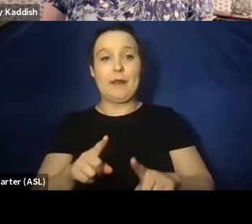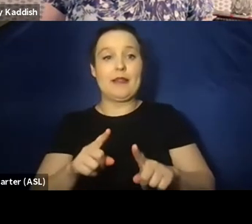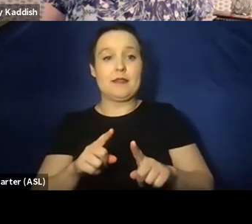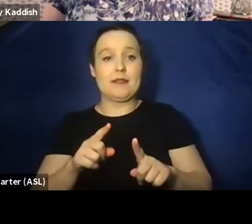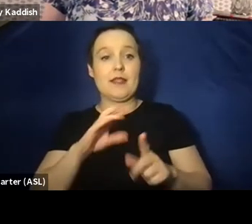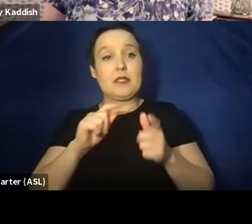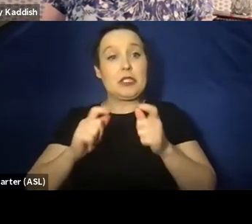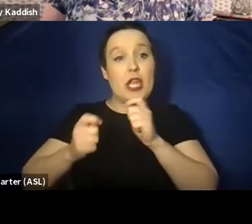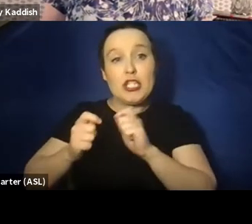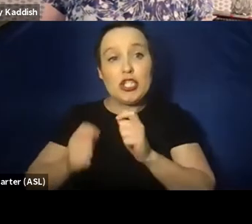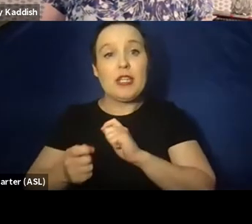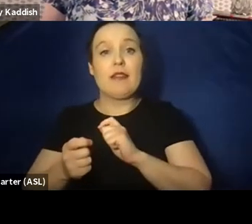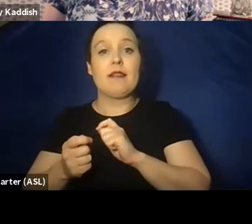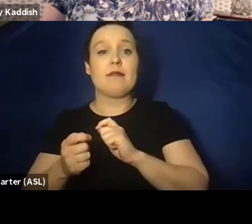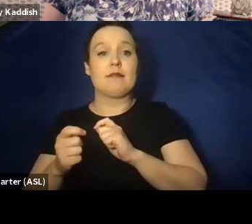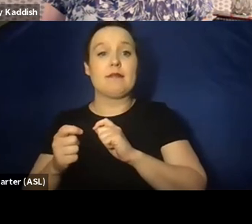be mode,